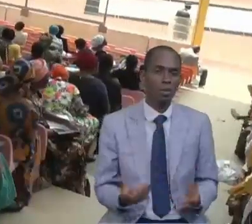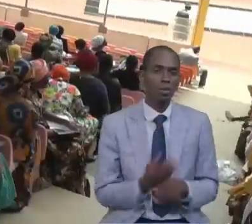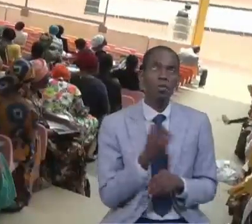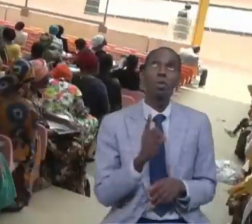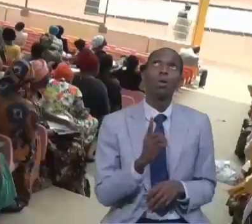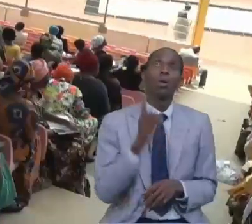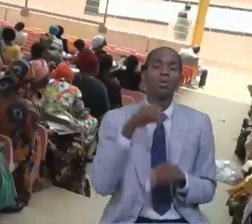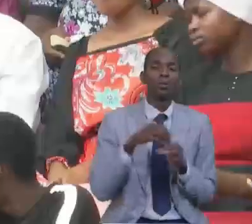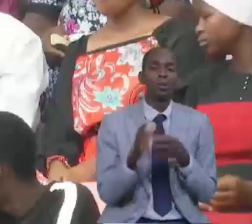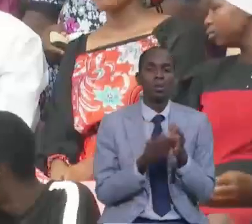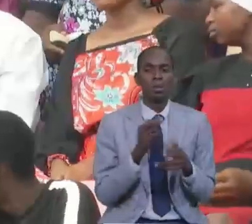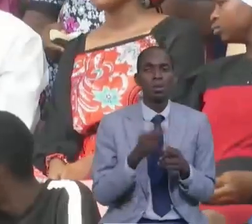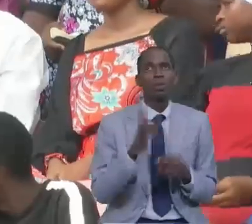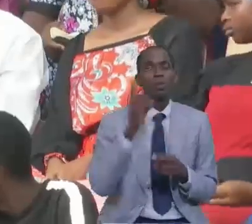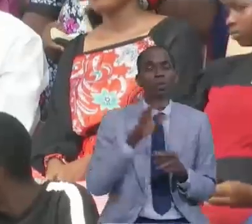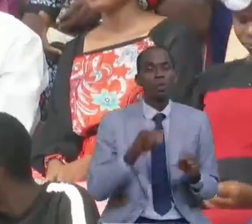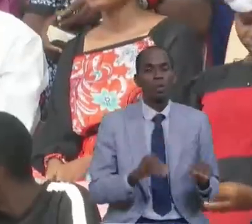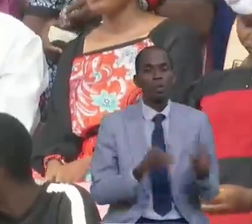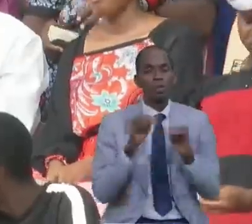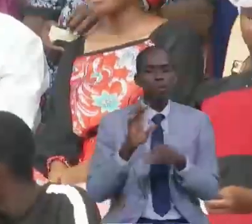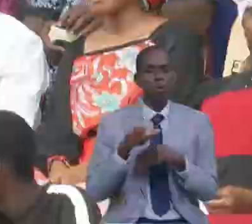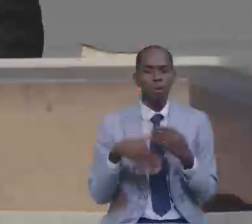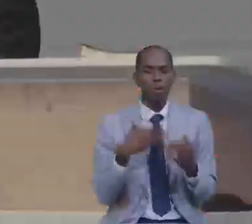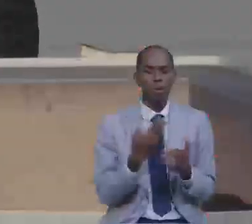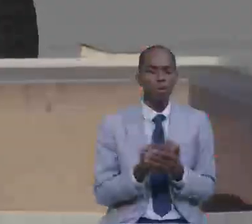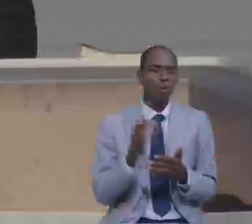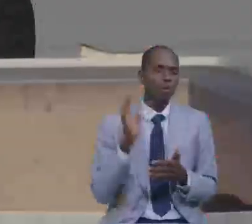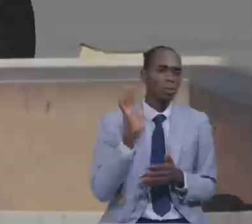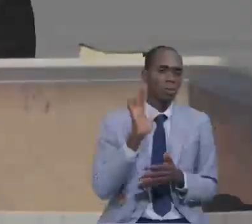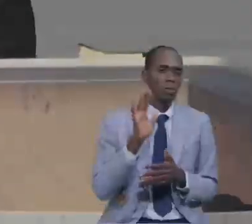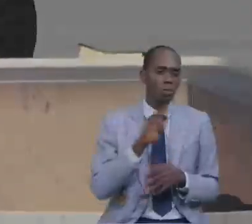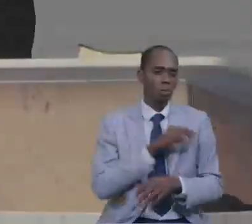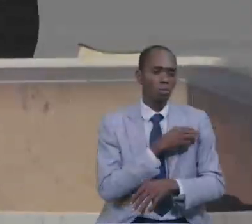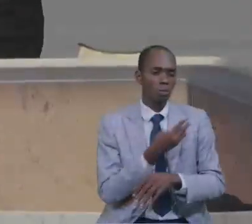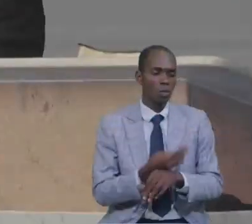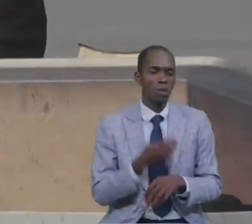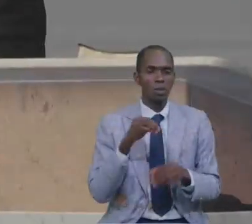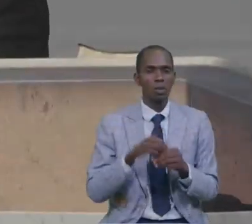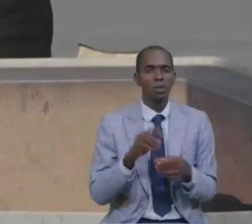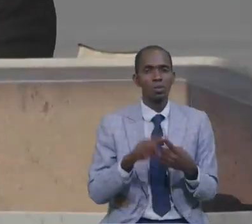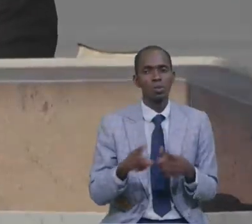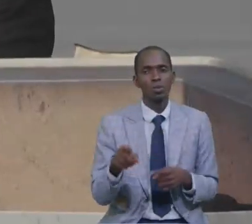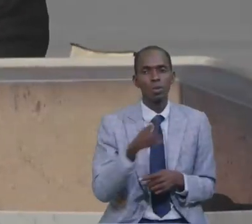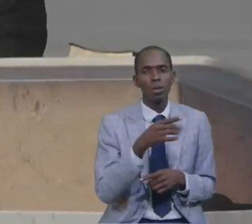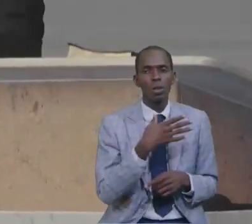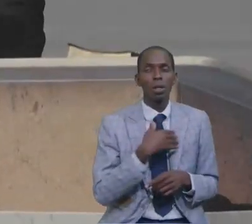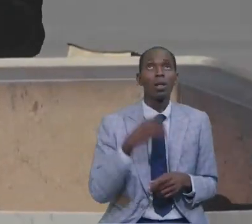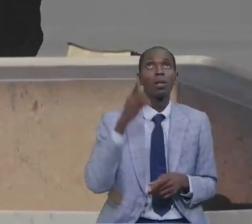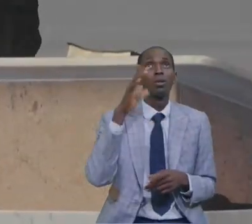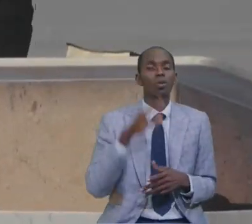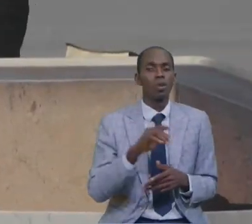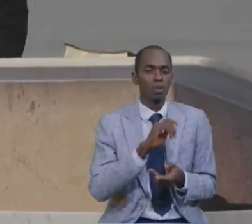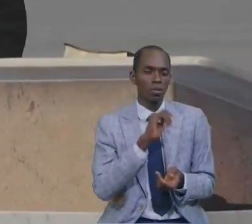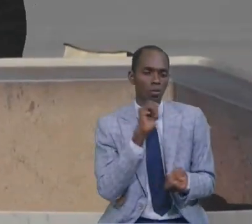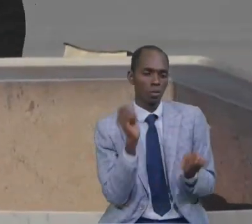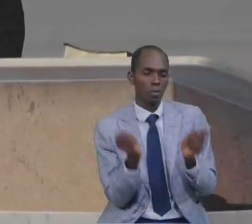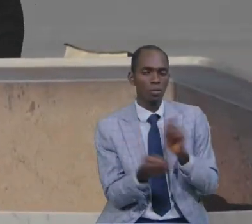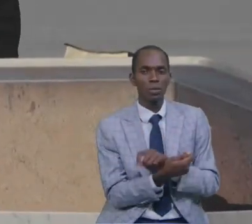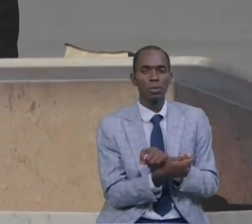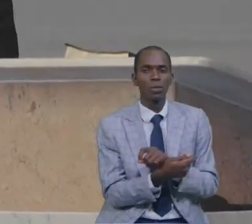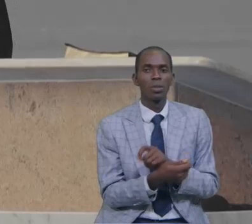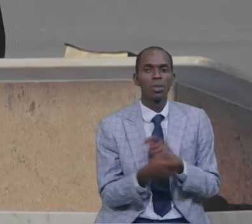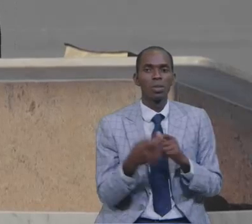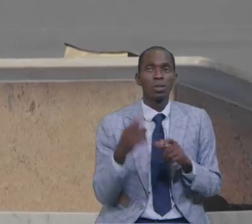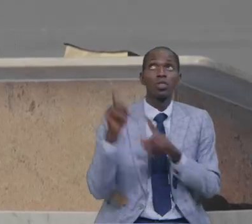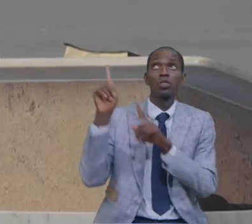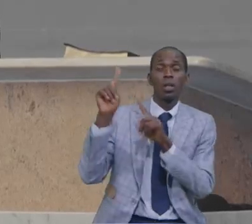God transfer the zeal he has given me, the love he has given me, the passion he has given